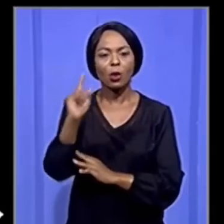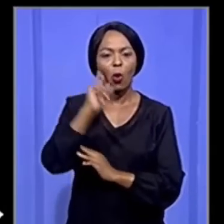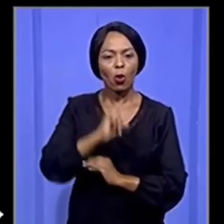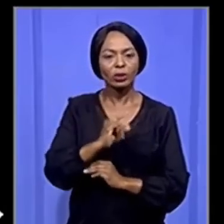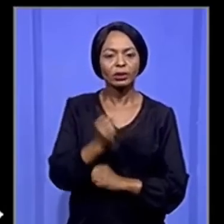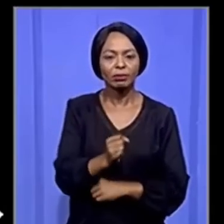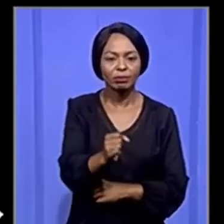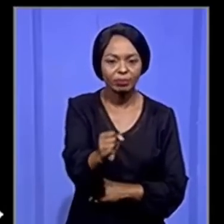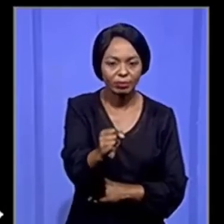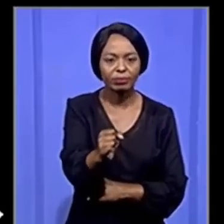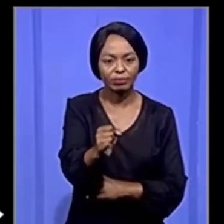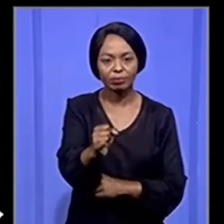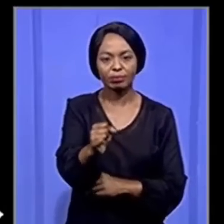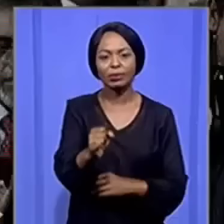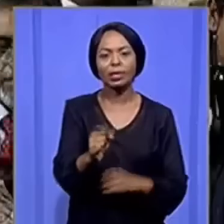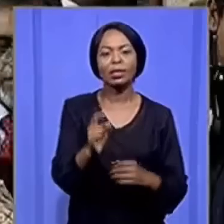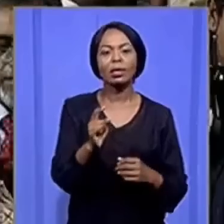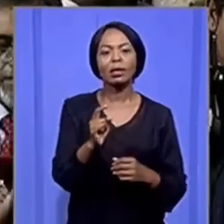grant.